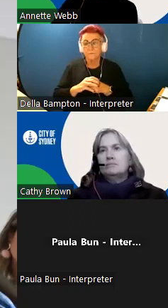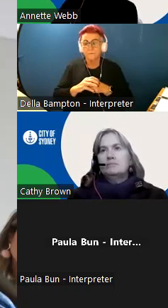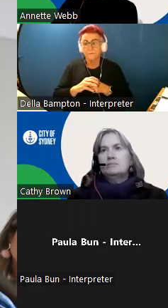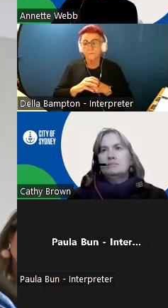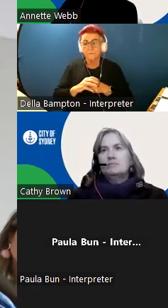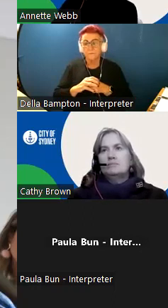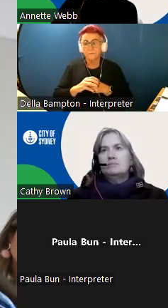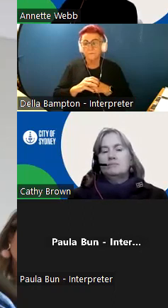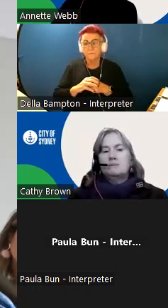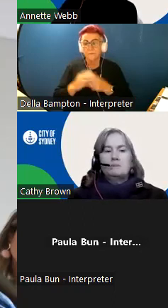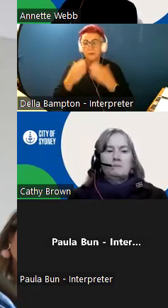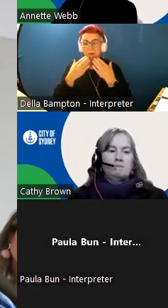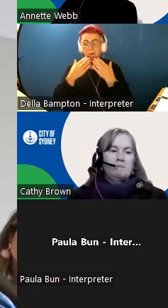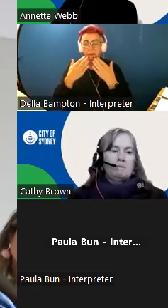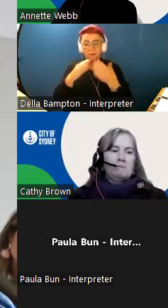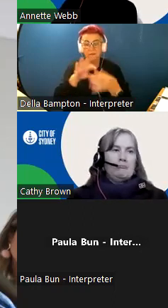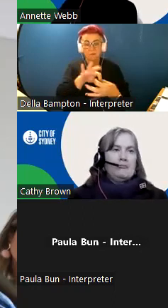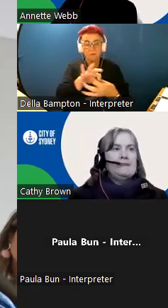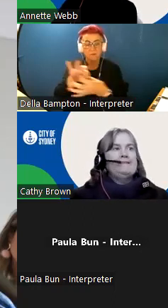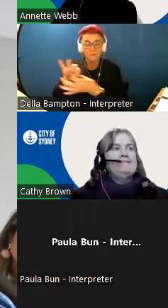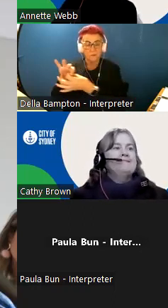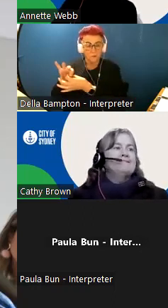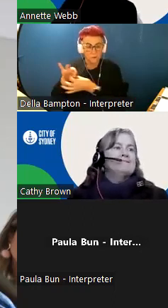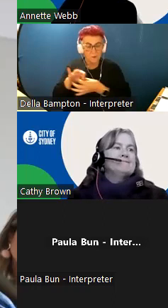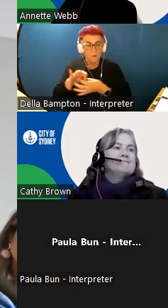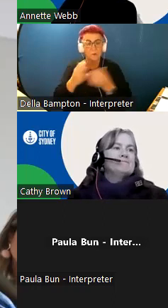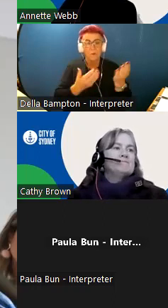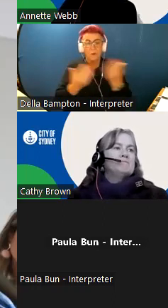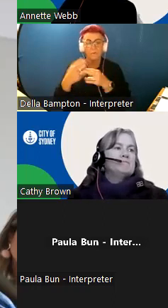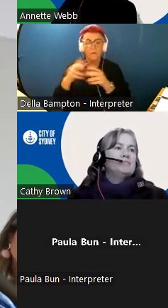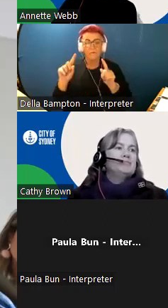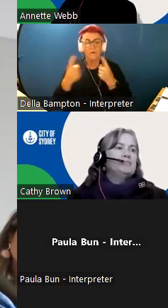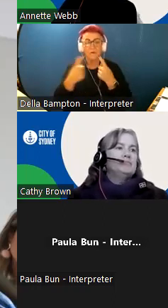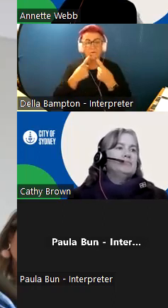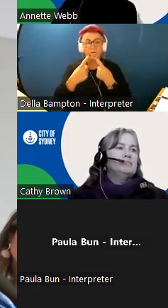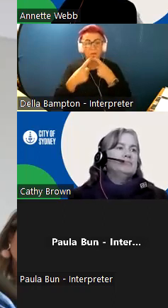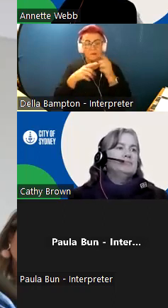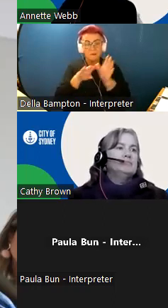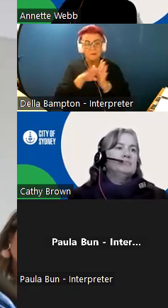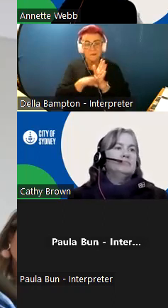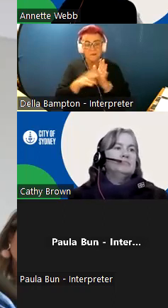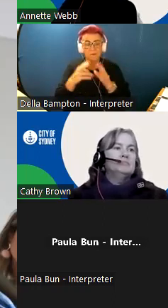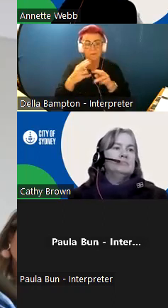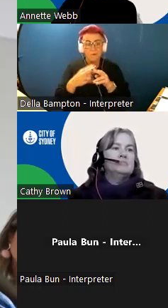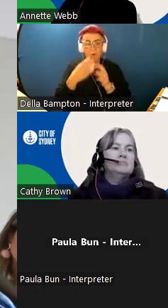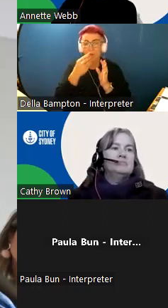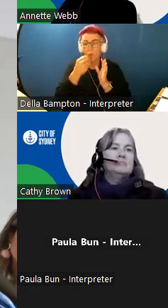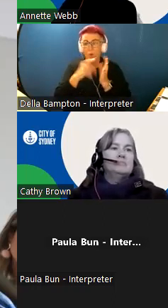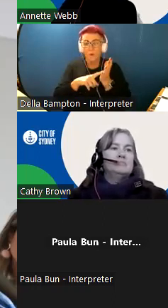So thanks for joining us. Welcome to the first information session on our Waterloo Creative Live